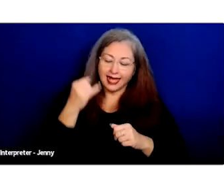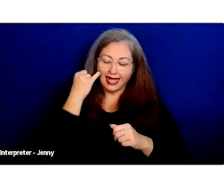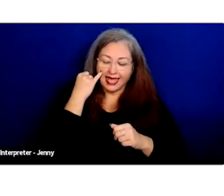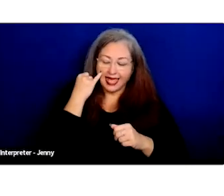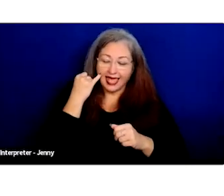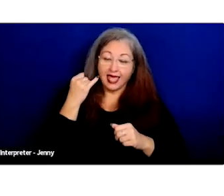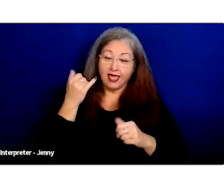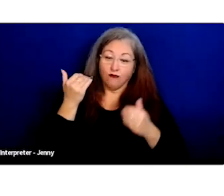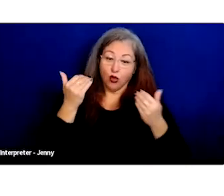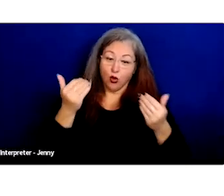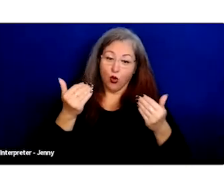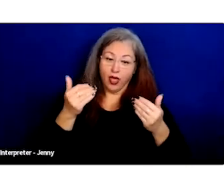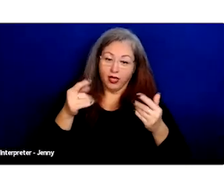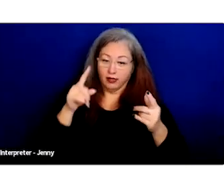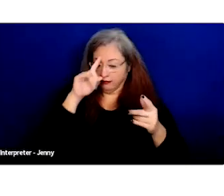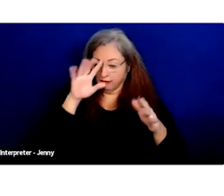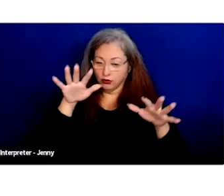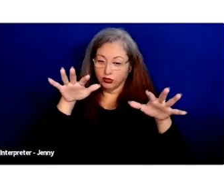down,